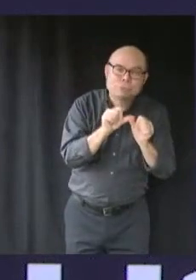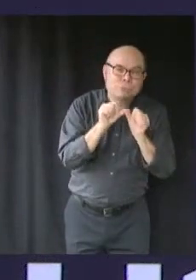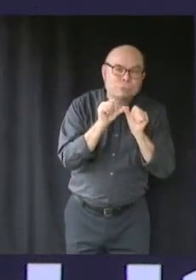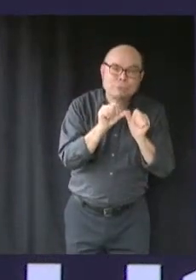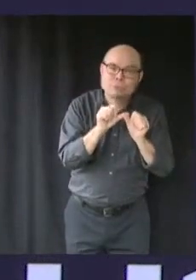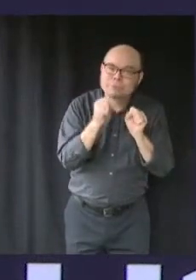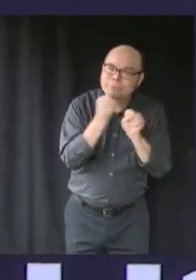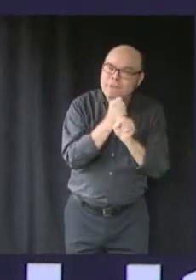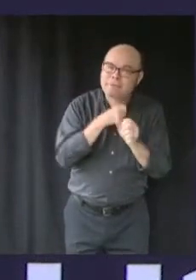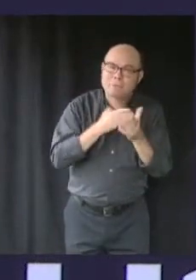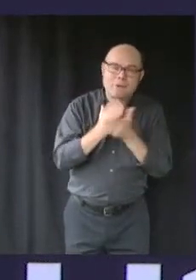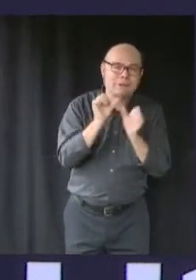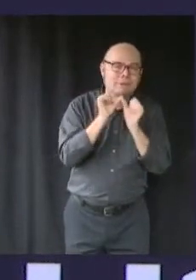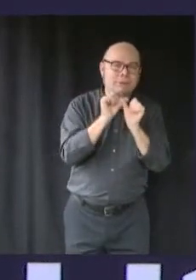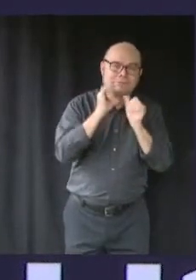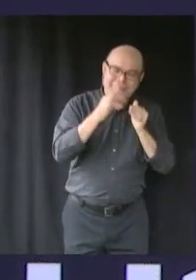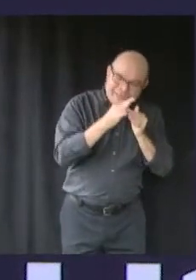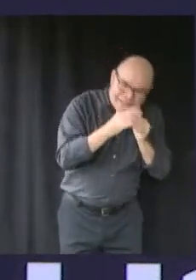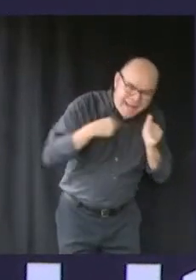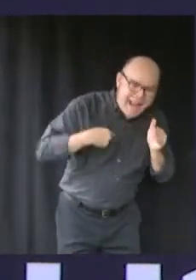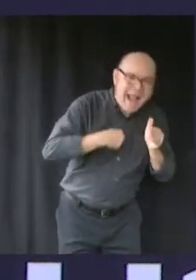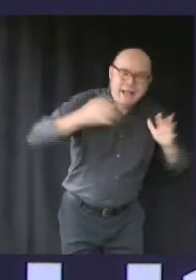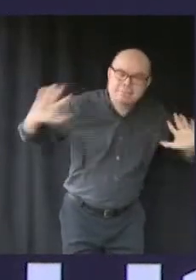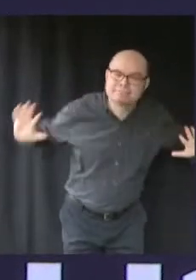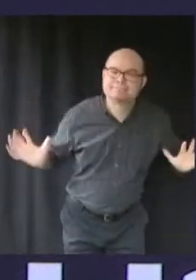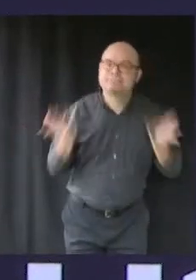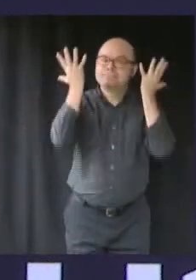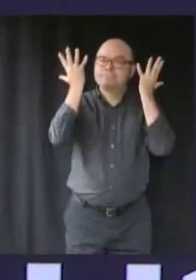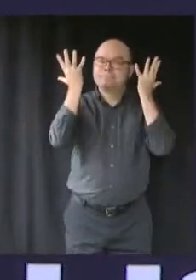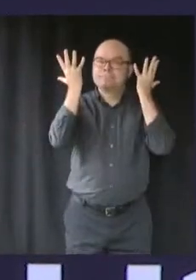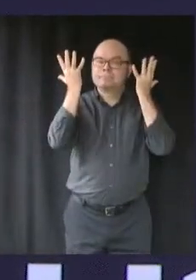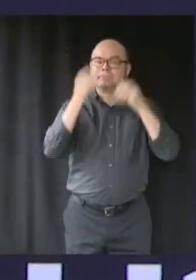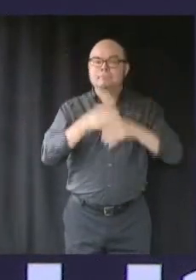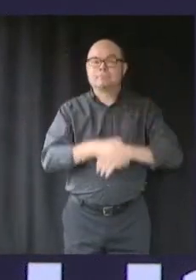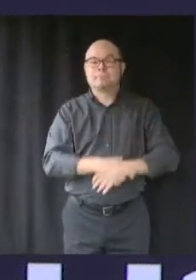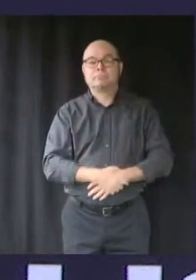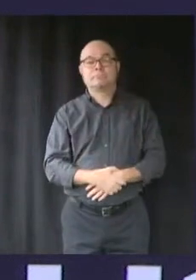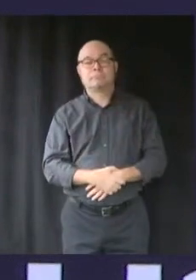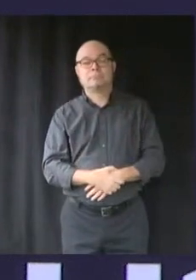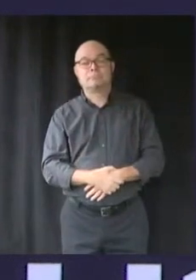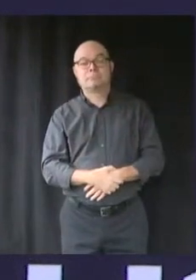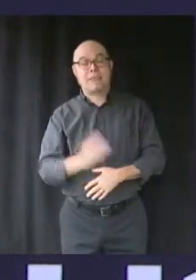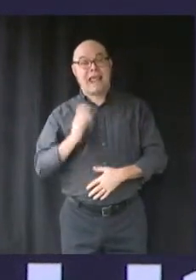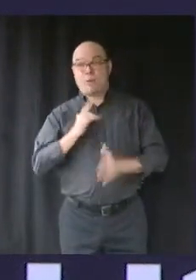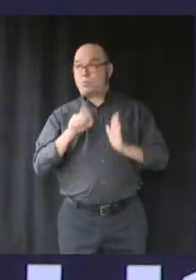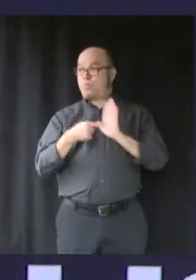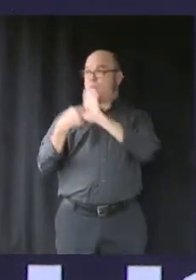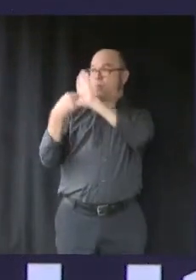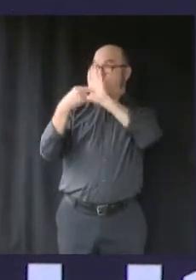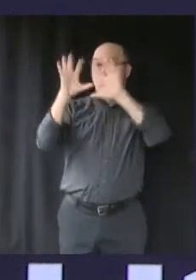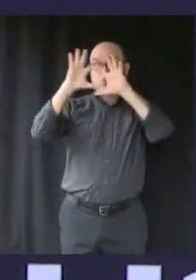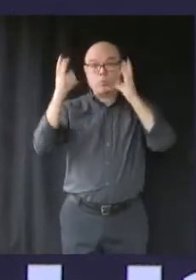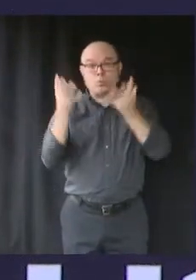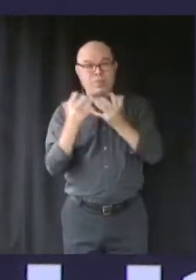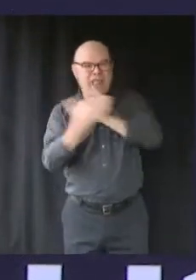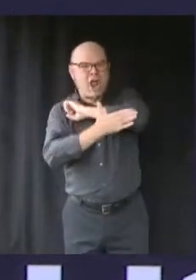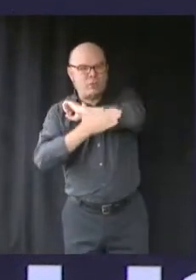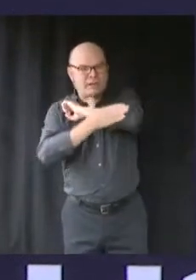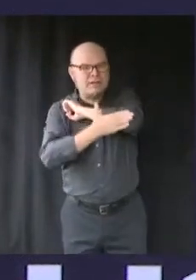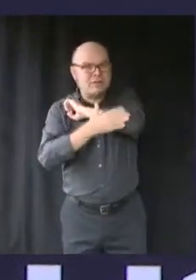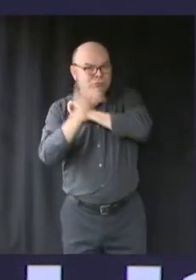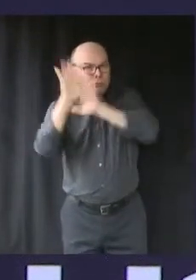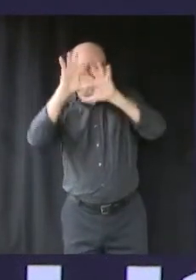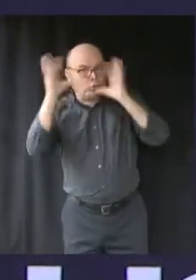us. And that we have a role, not only in this country, each of us, but also around the world, to make sure that